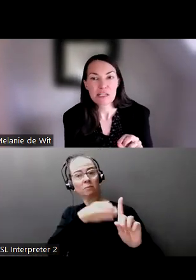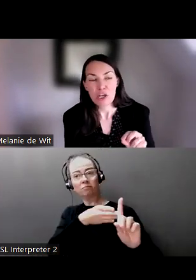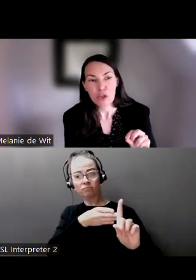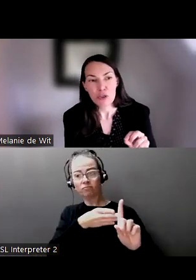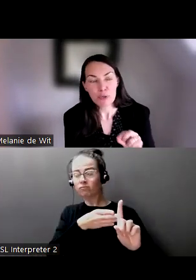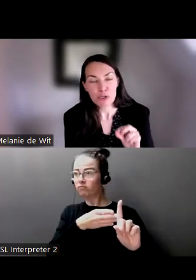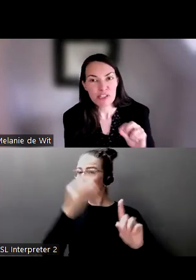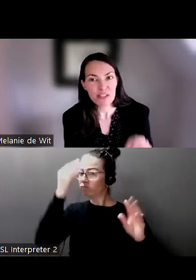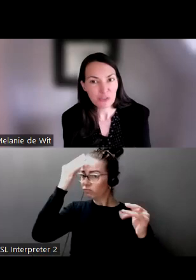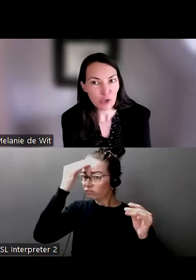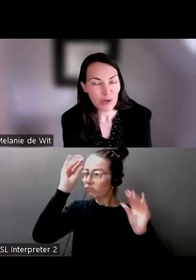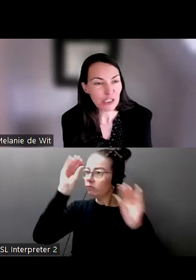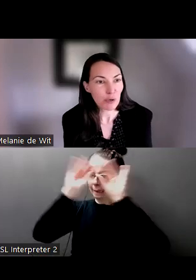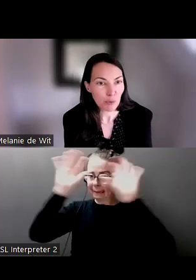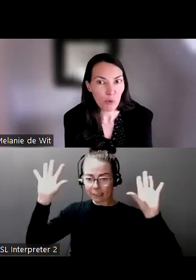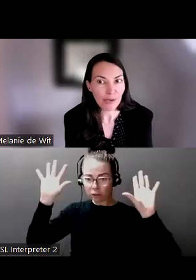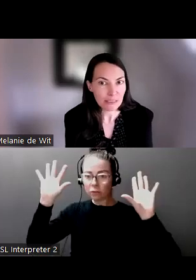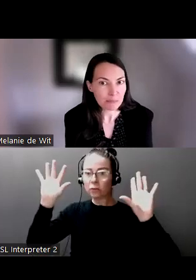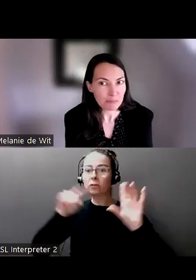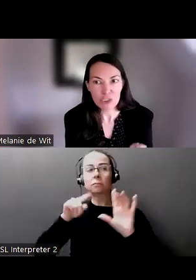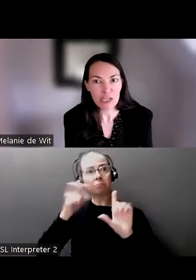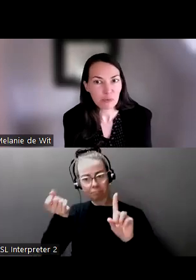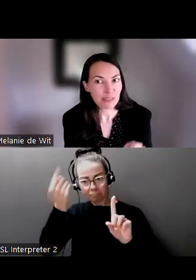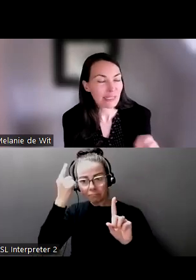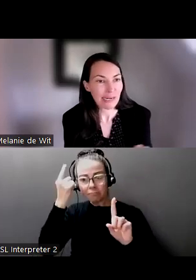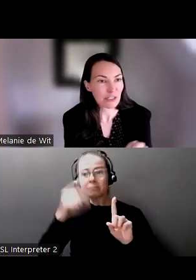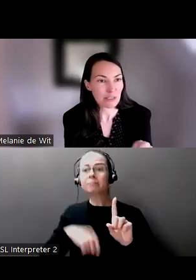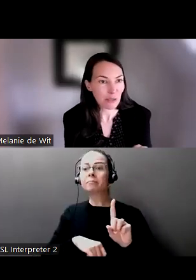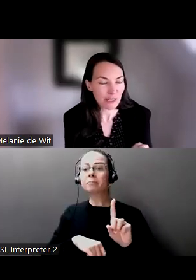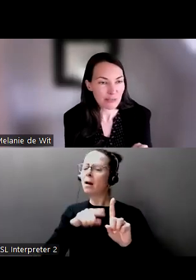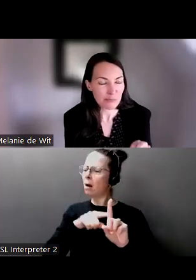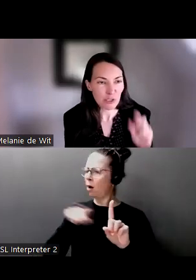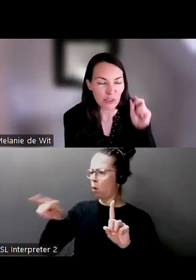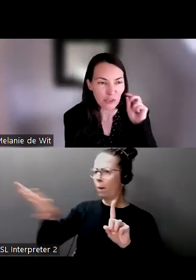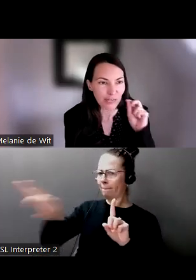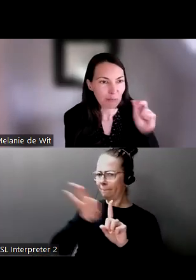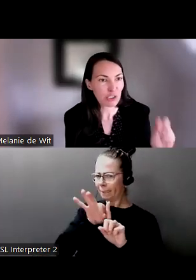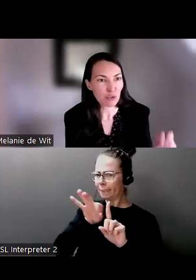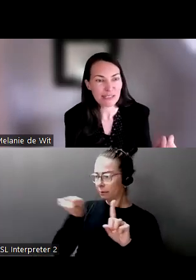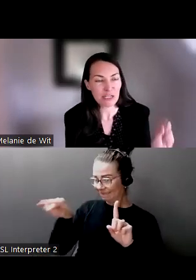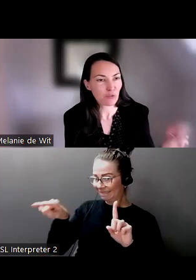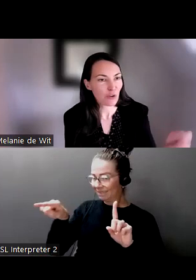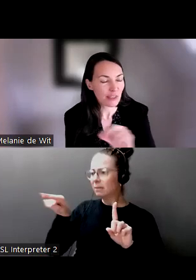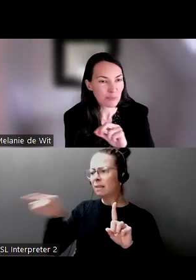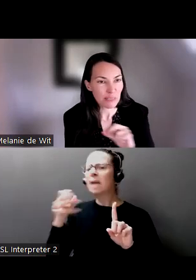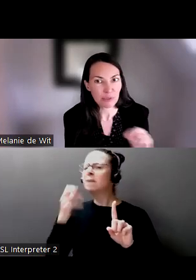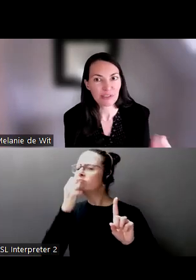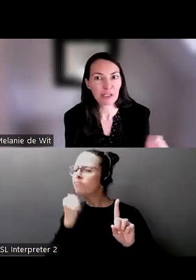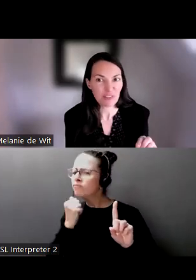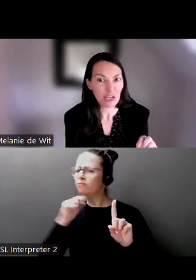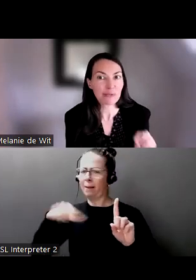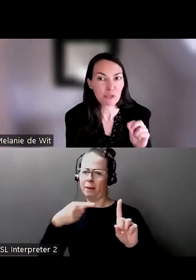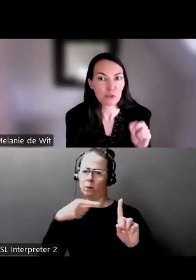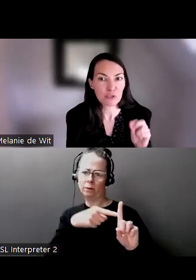that the person that they're going to appoint genuinely cares about them, so that they're able to identify the people